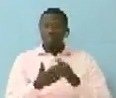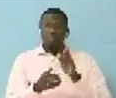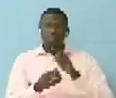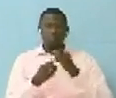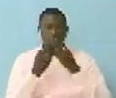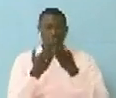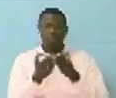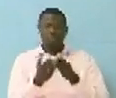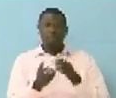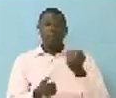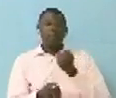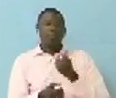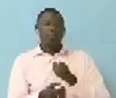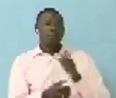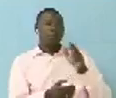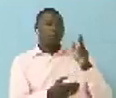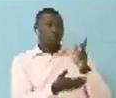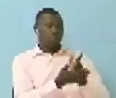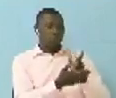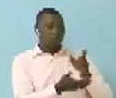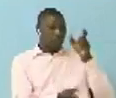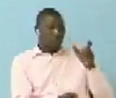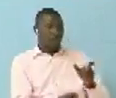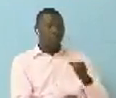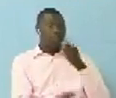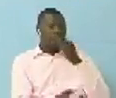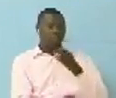witness said you were the CDS.